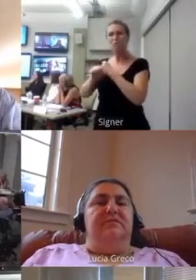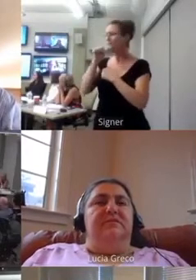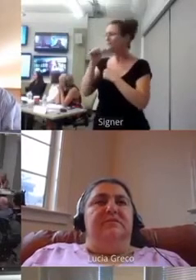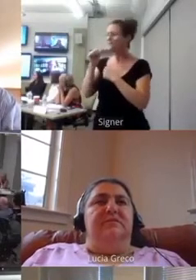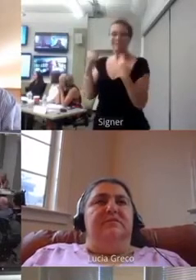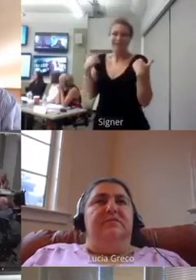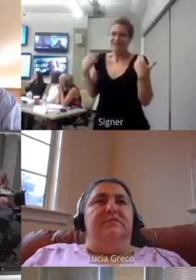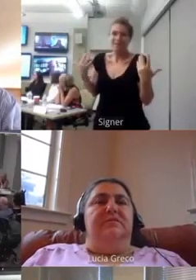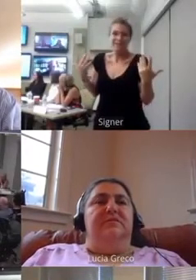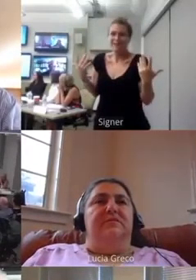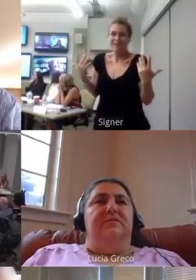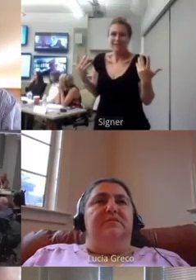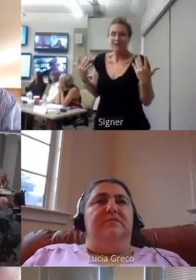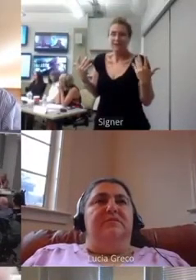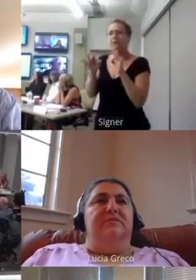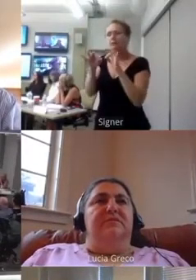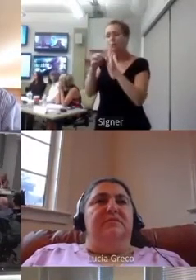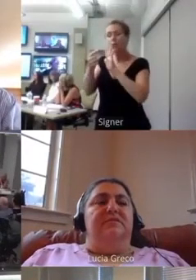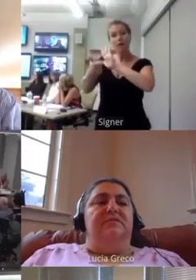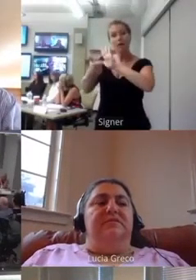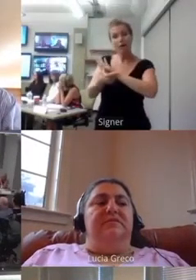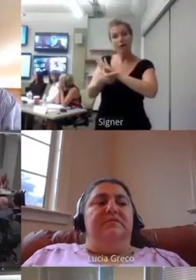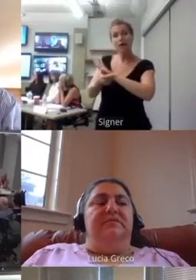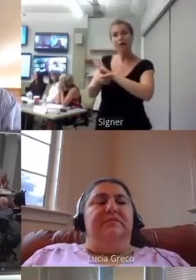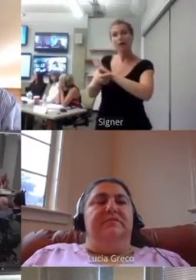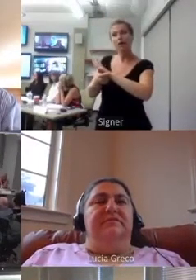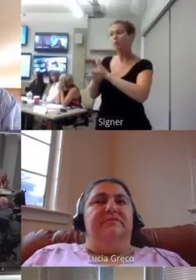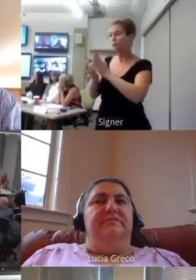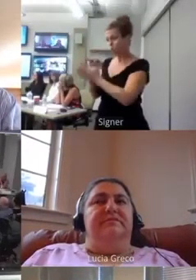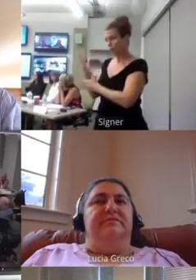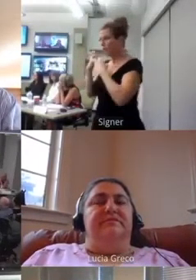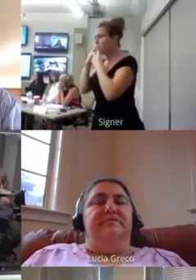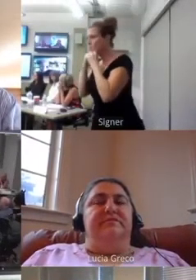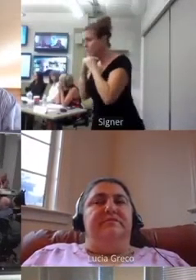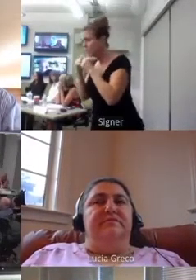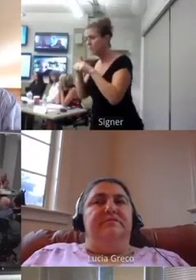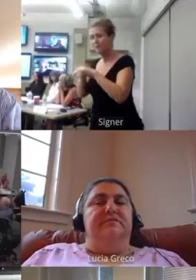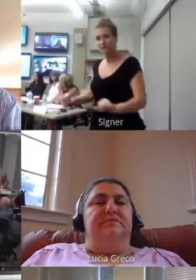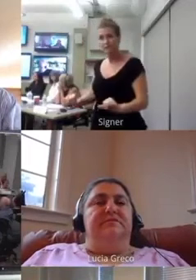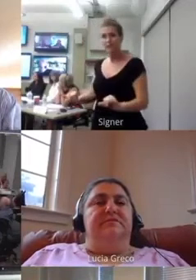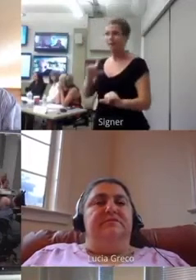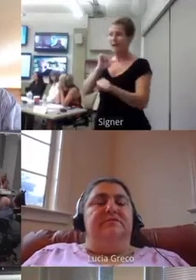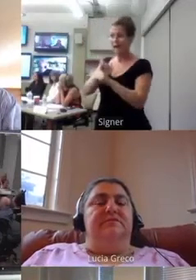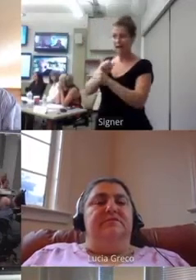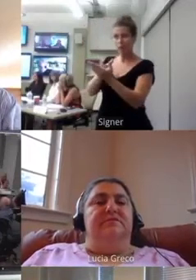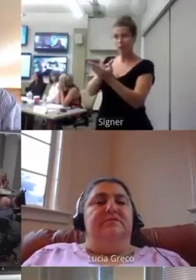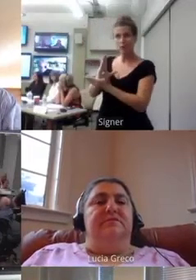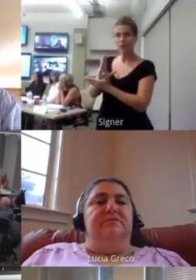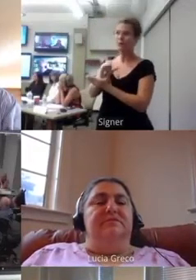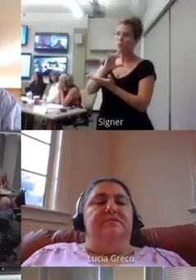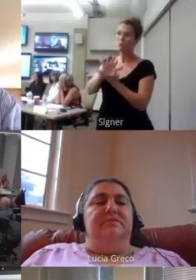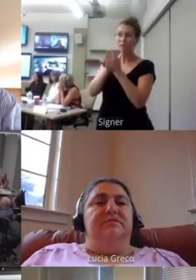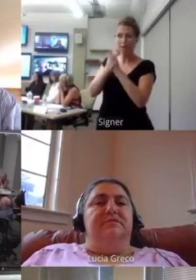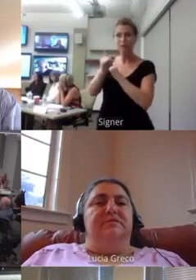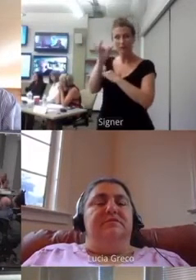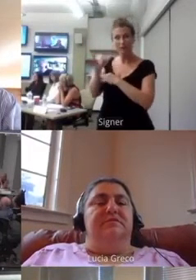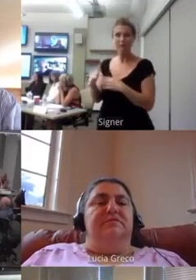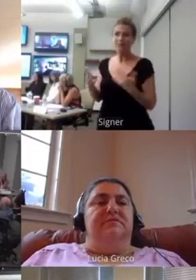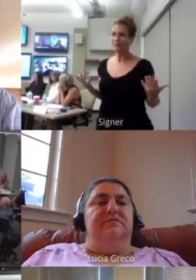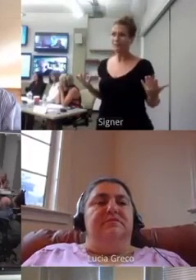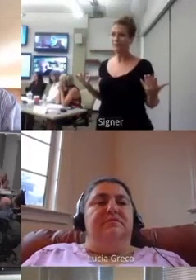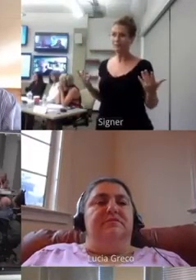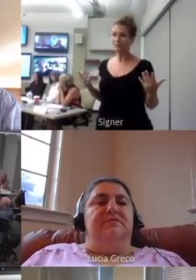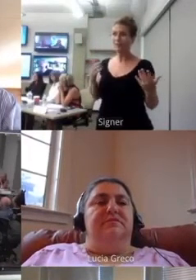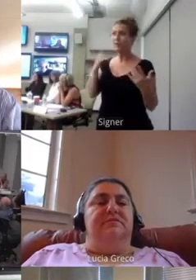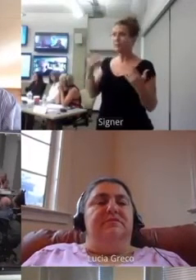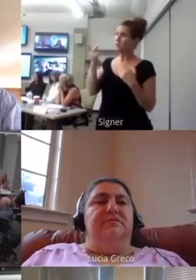not replace those rights, but which will make them become a reality. This is an international trend that started